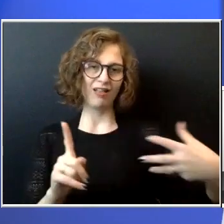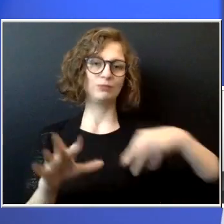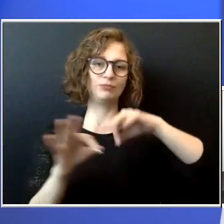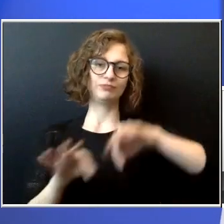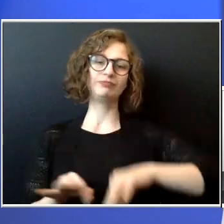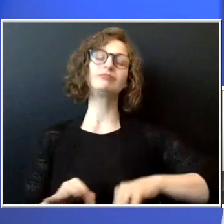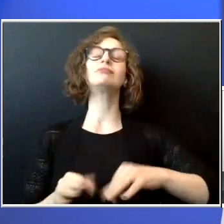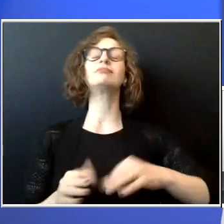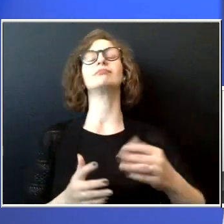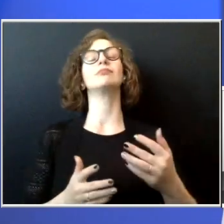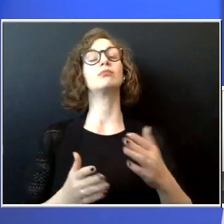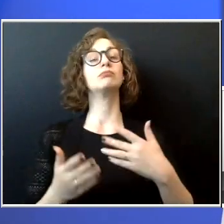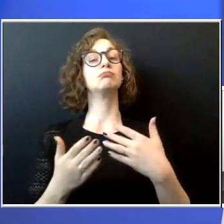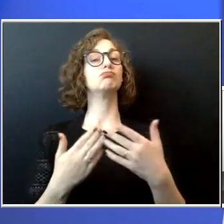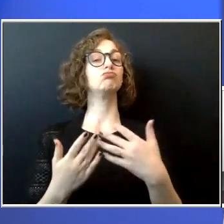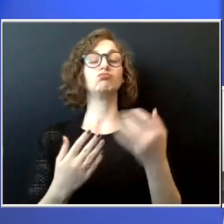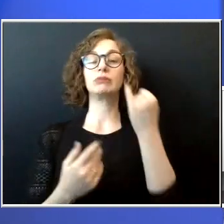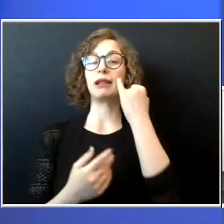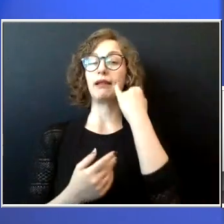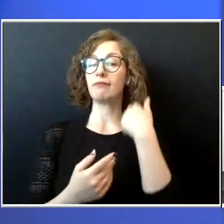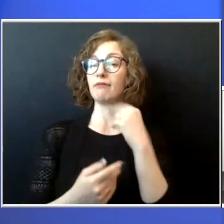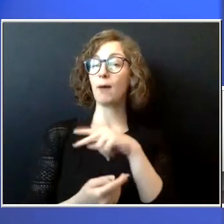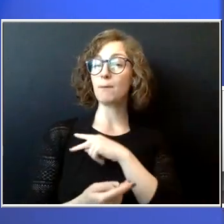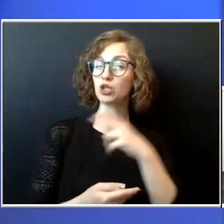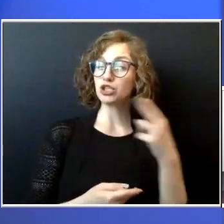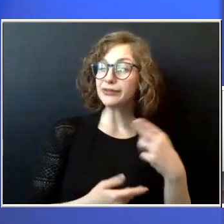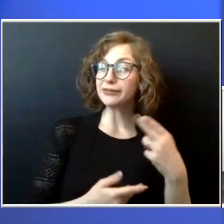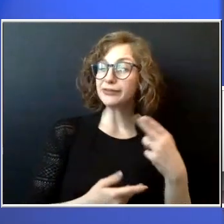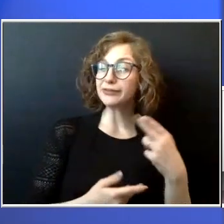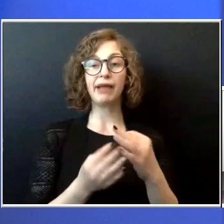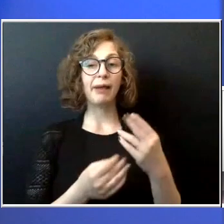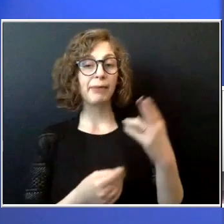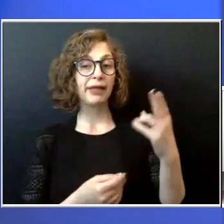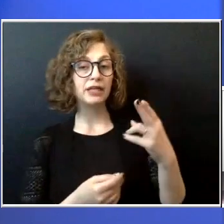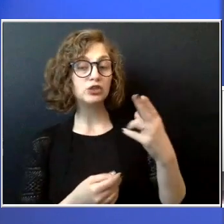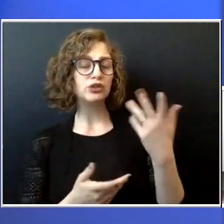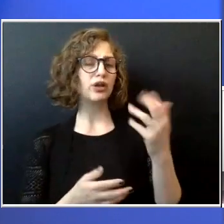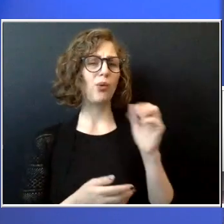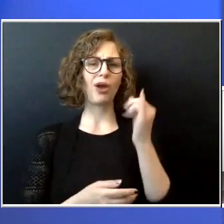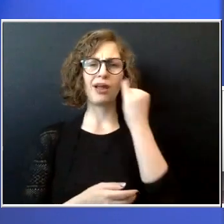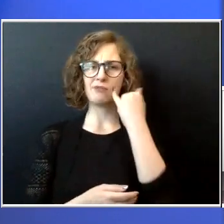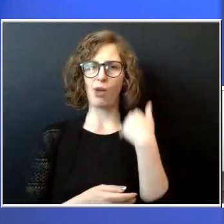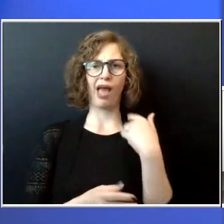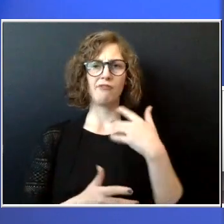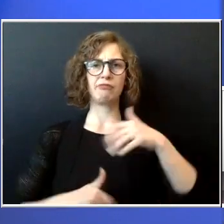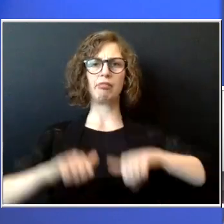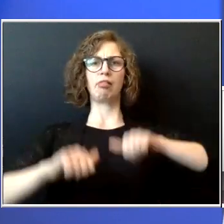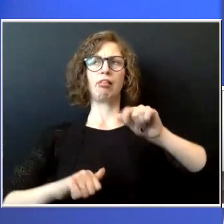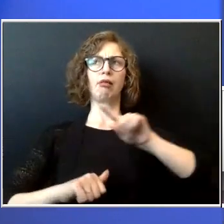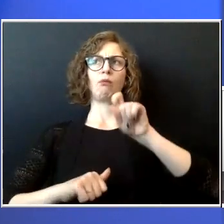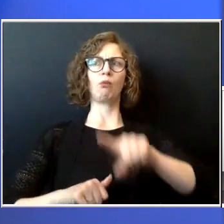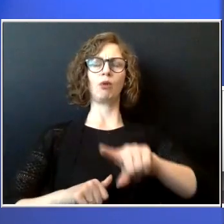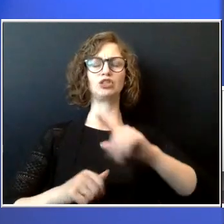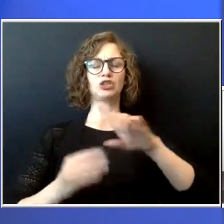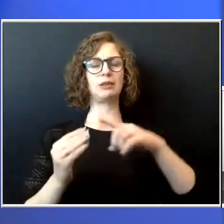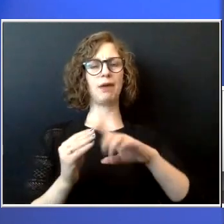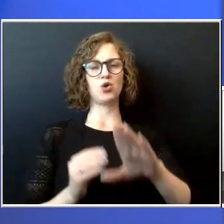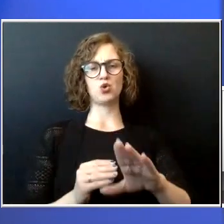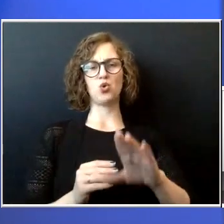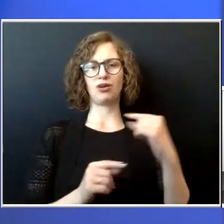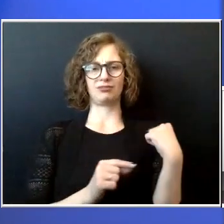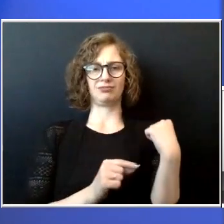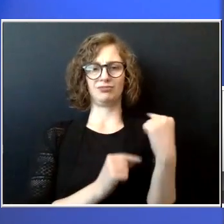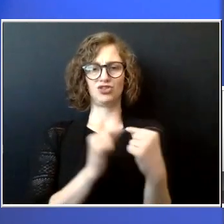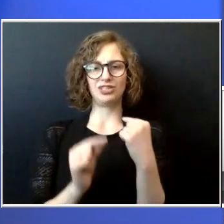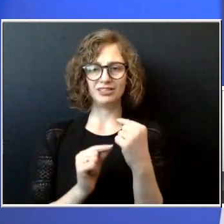you have questions whether there is a genetic component to this cancer or a condition,